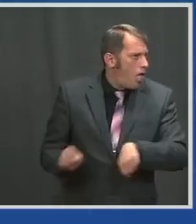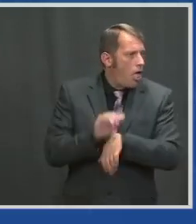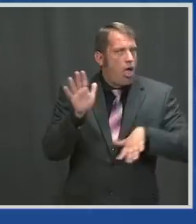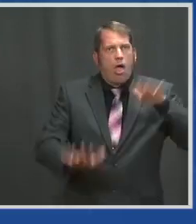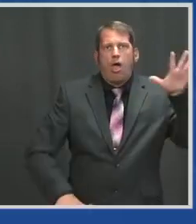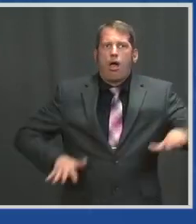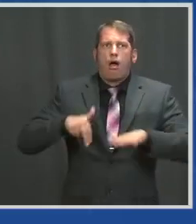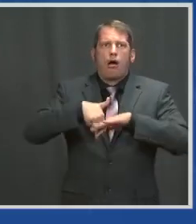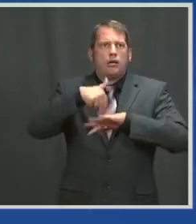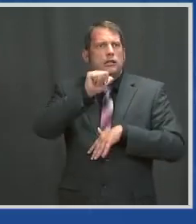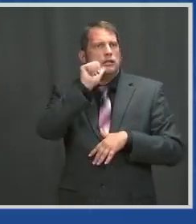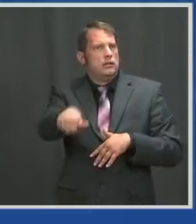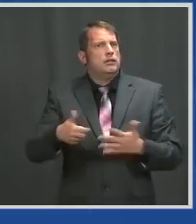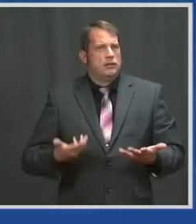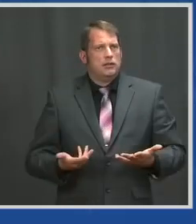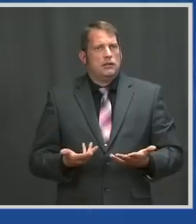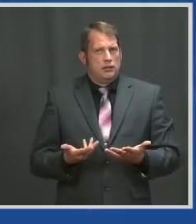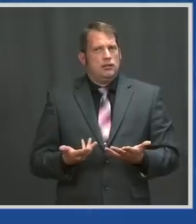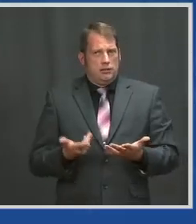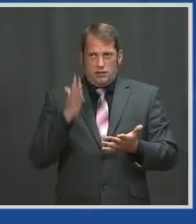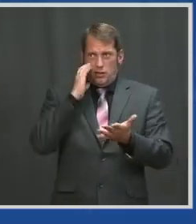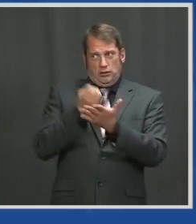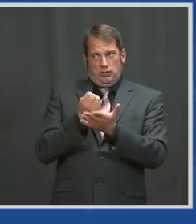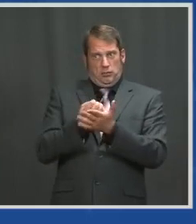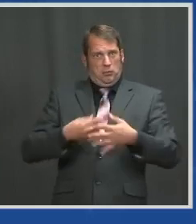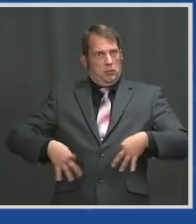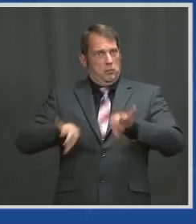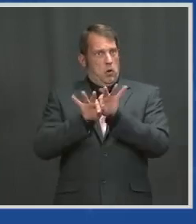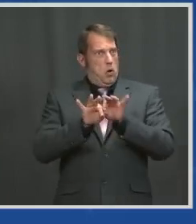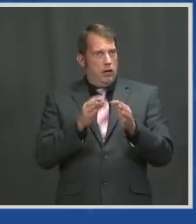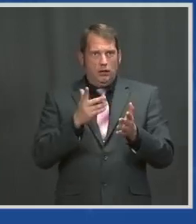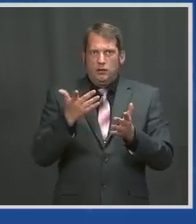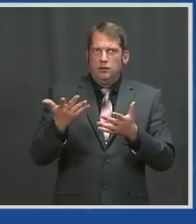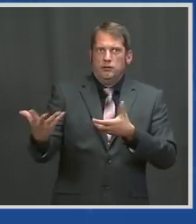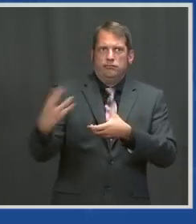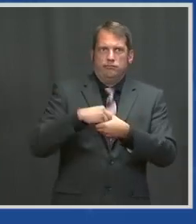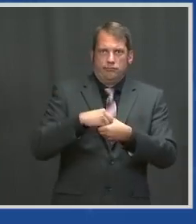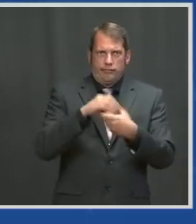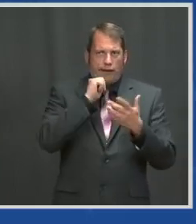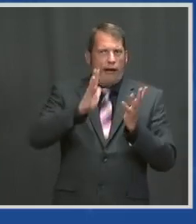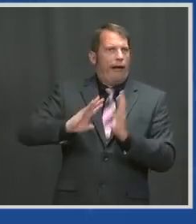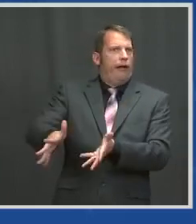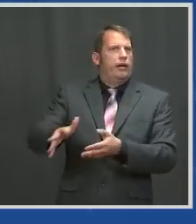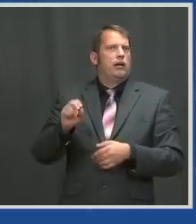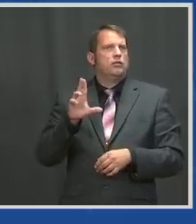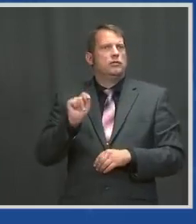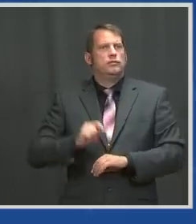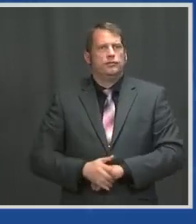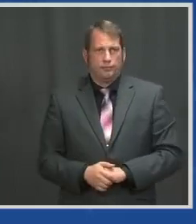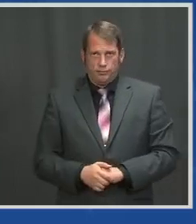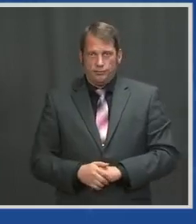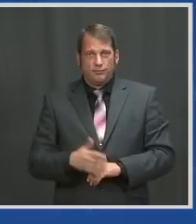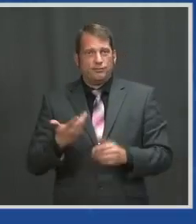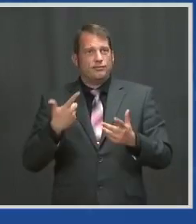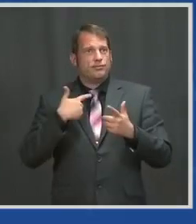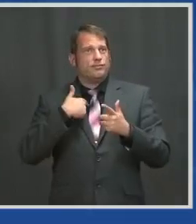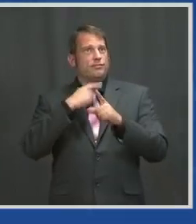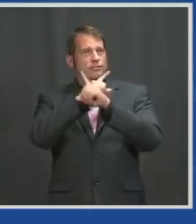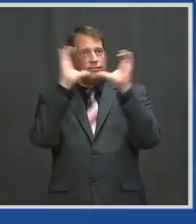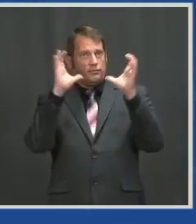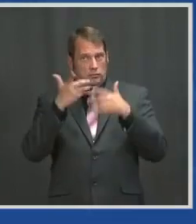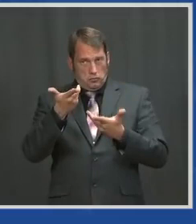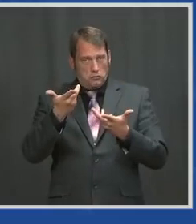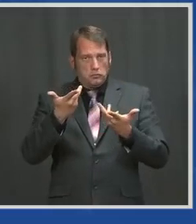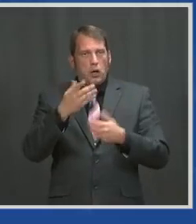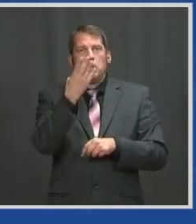happened. I've called my plan the blue-collar blueprint for America. That's exactly what it